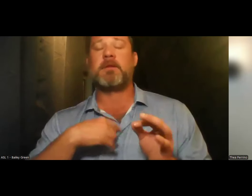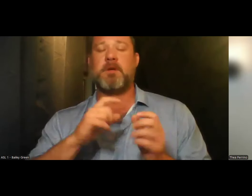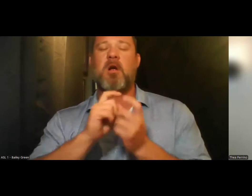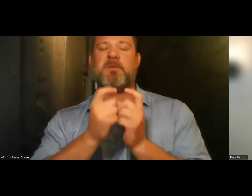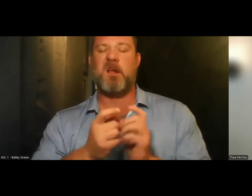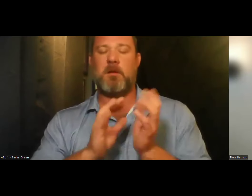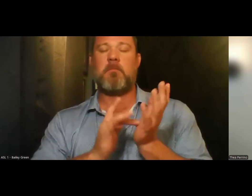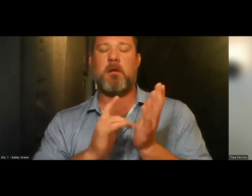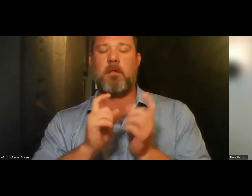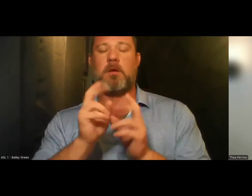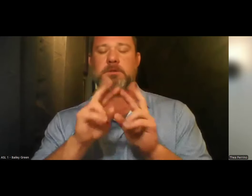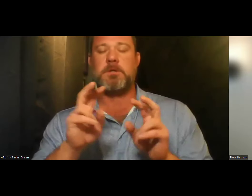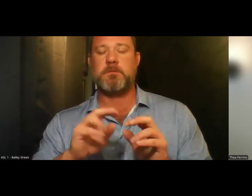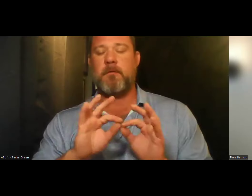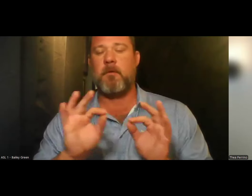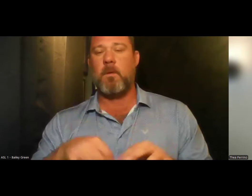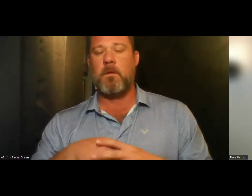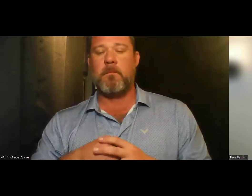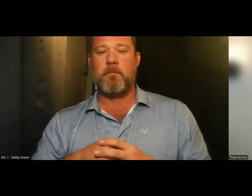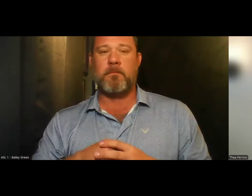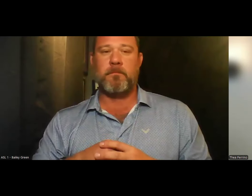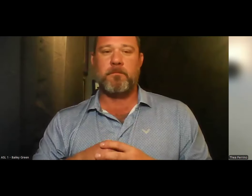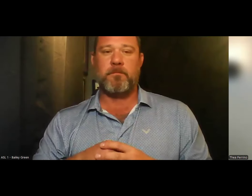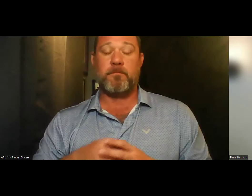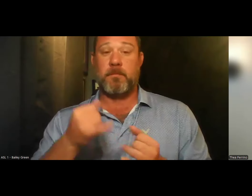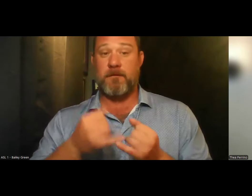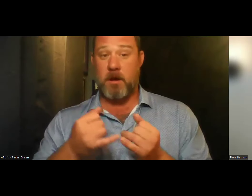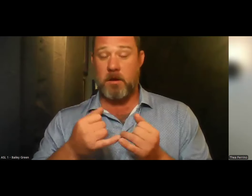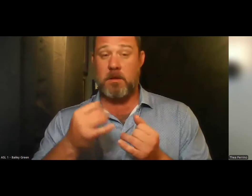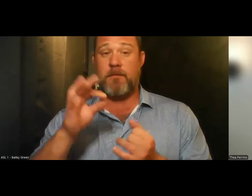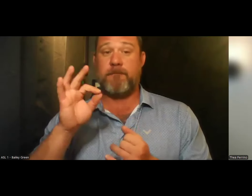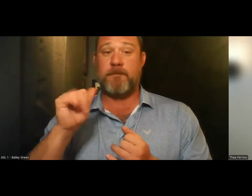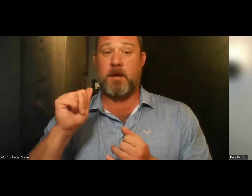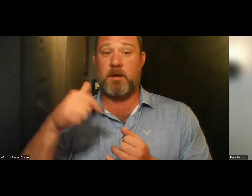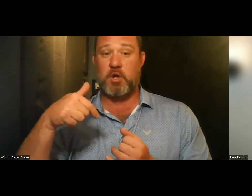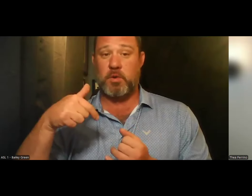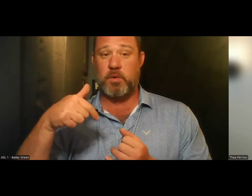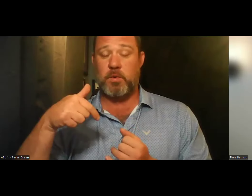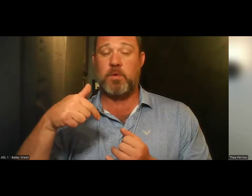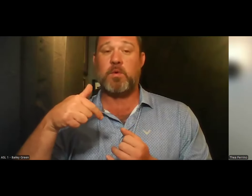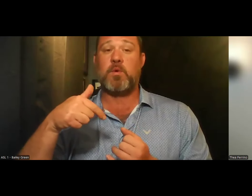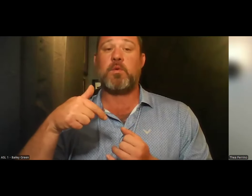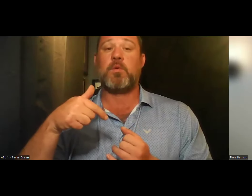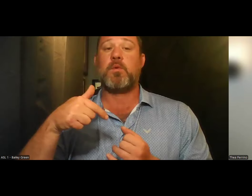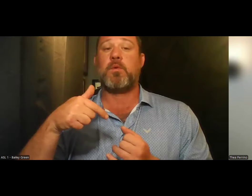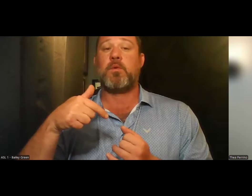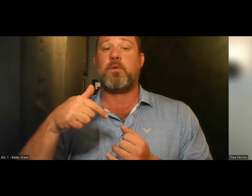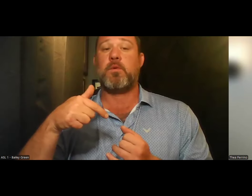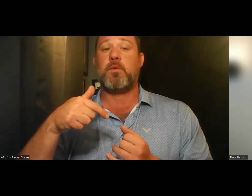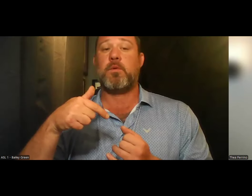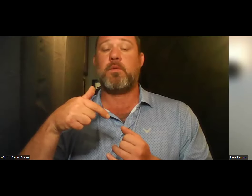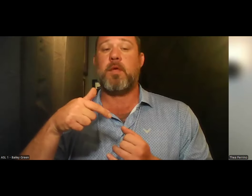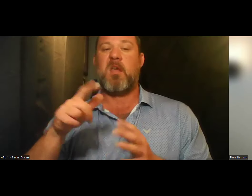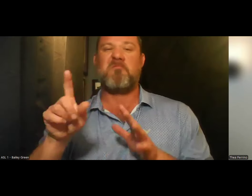medical assessment. And finally, our frequently asked questions page, a series of questions that have come